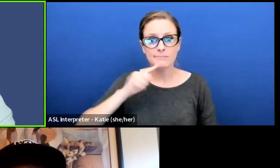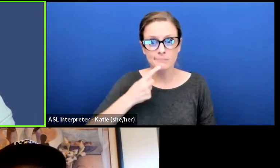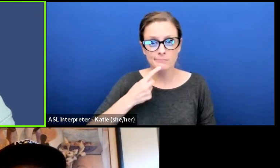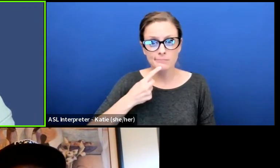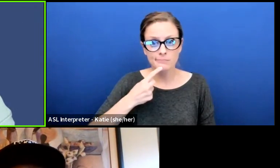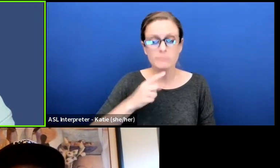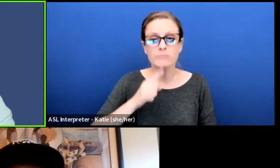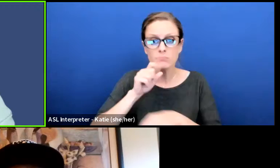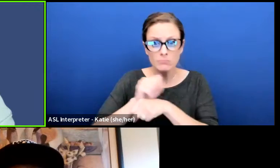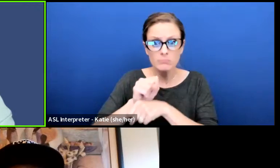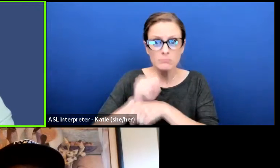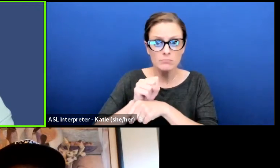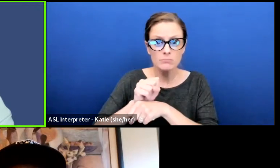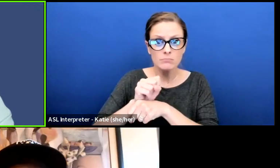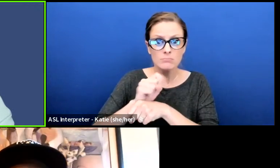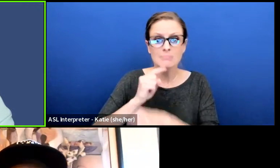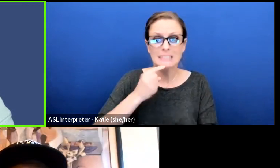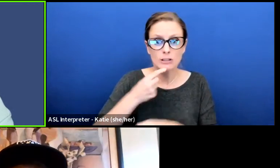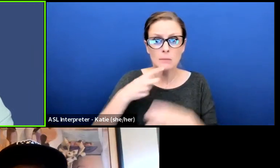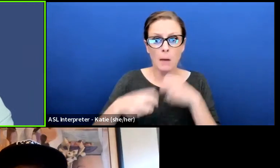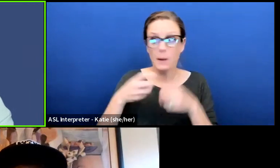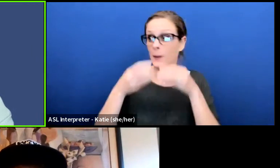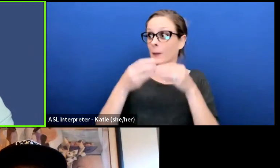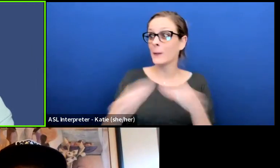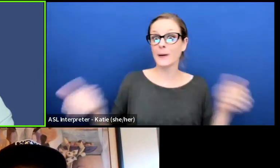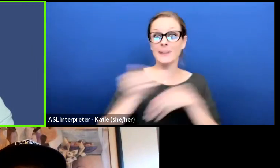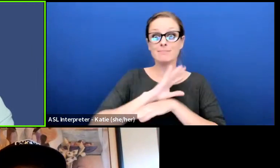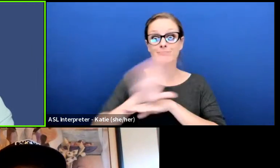with us for a long time. And we need to start